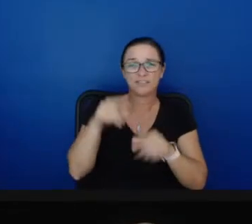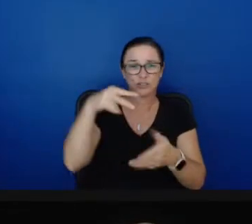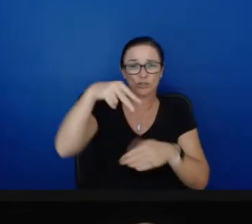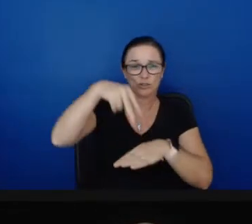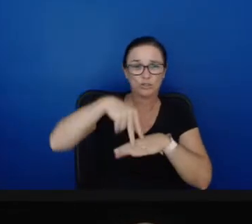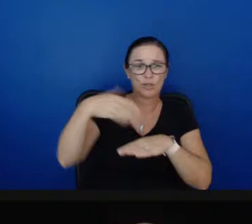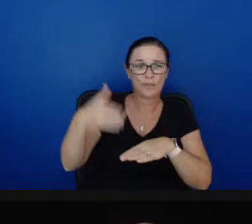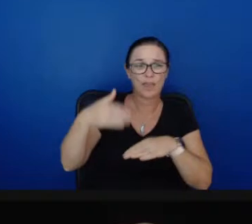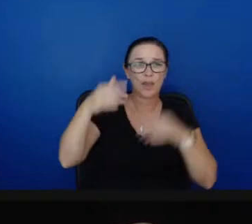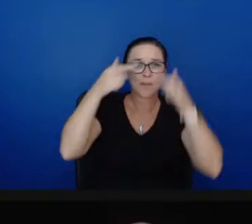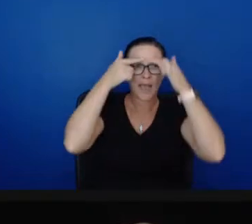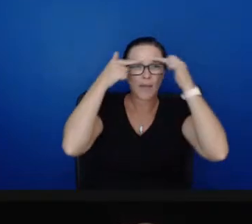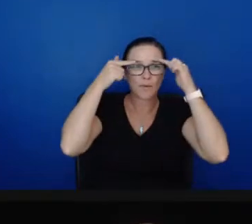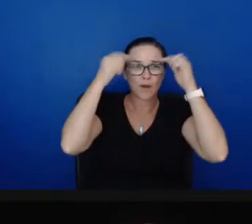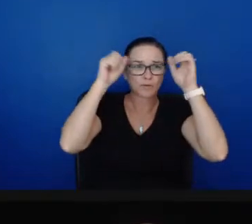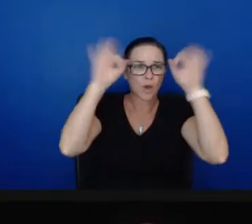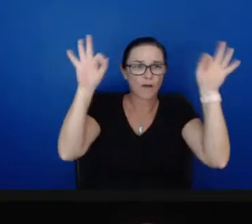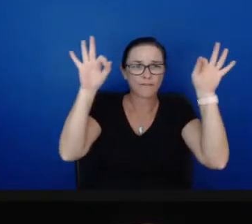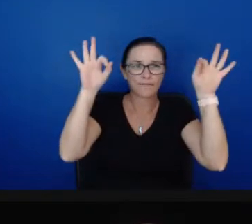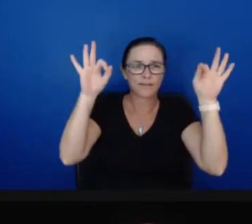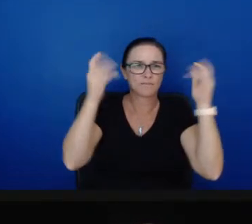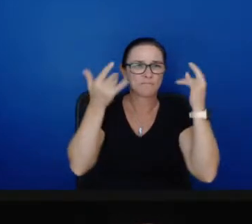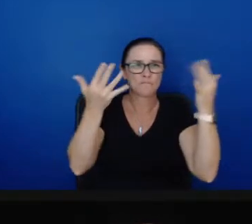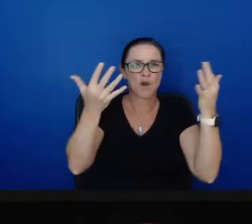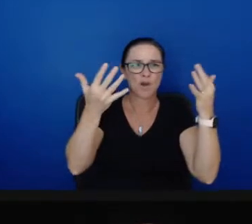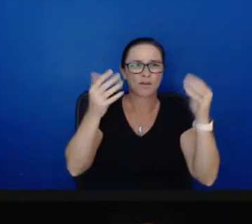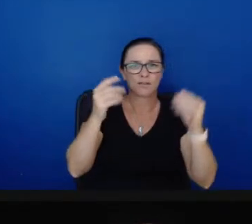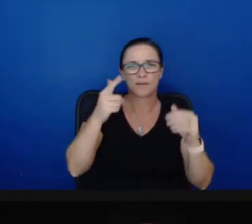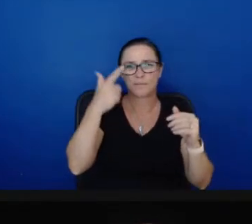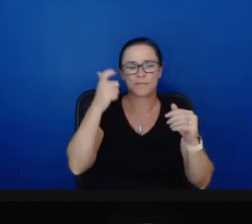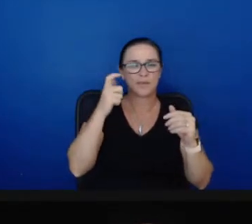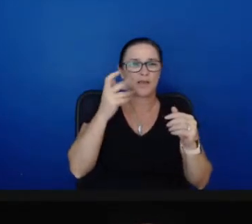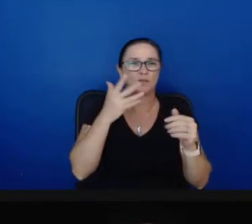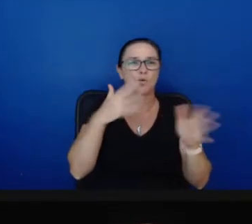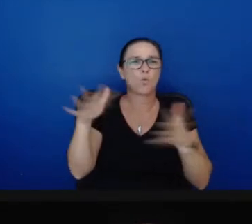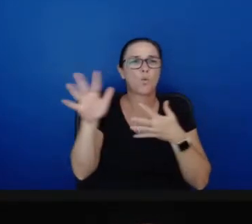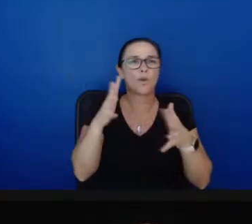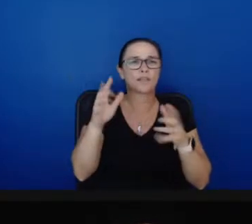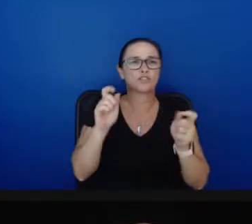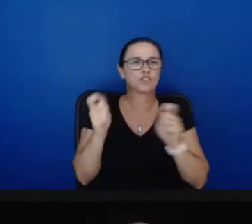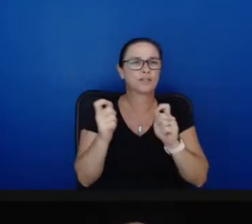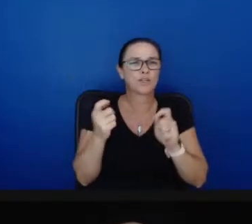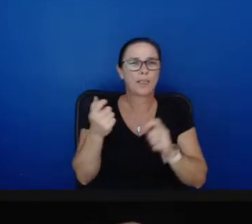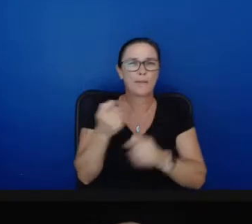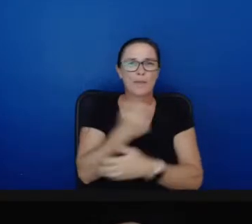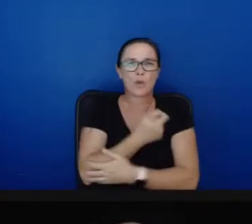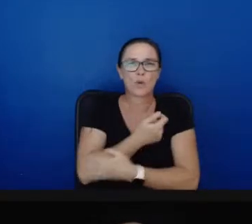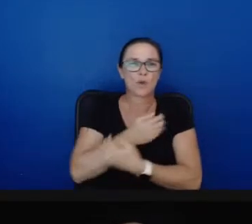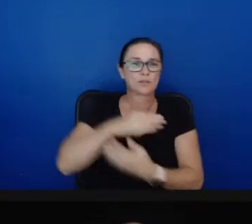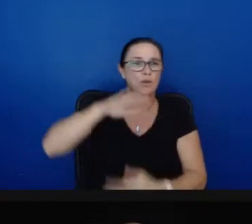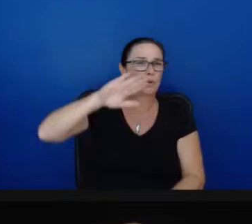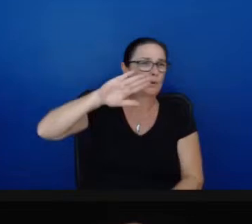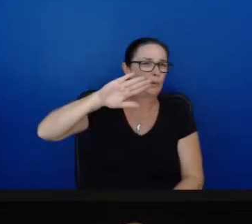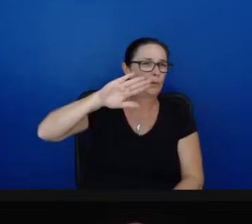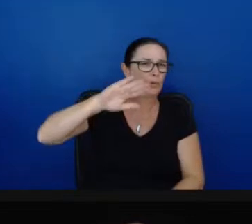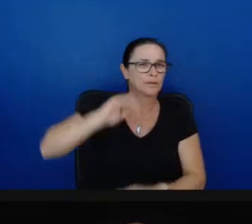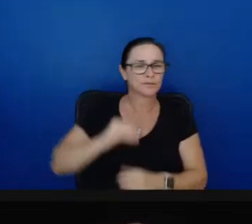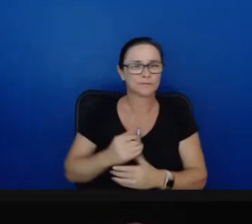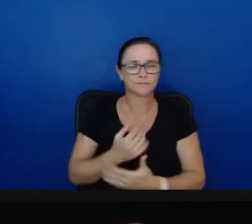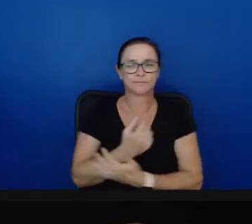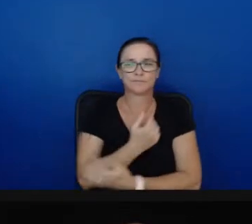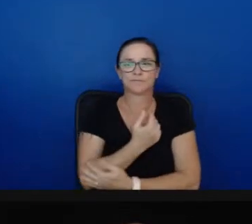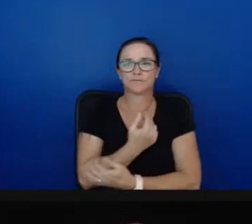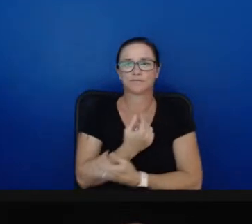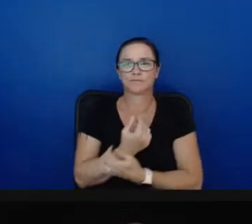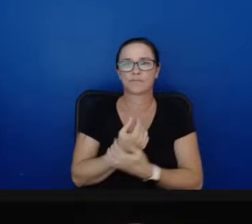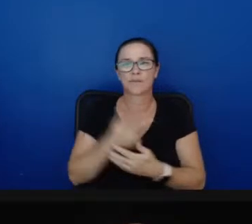eyebrows singed off just from the changing wind. So a little subtle block your face from the radiant heat right there. The lava is this close